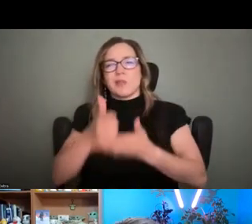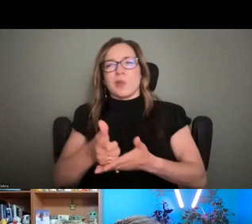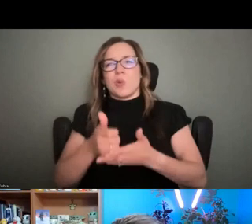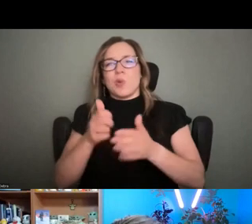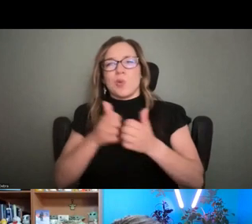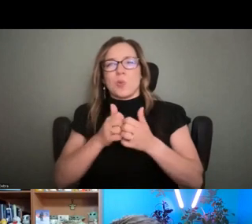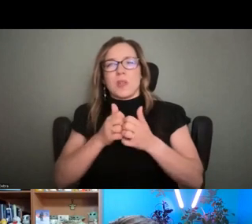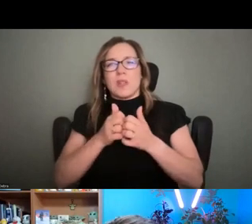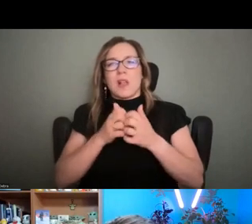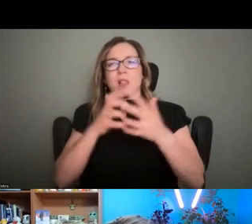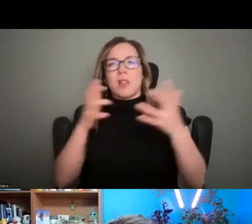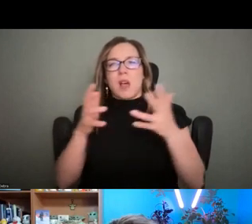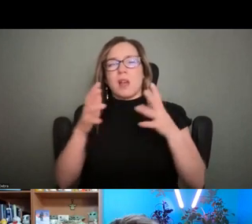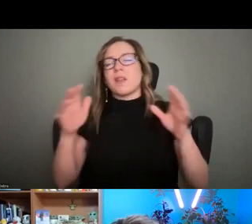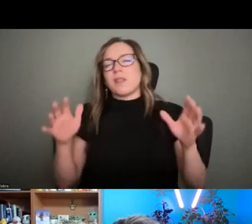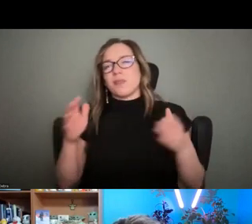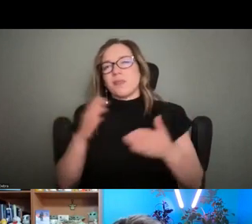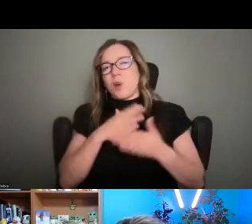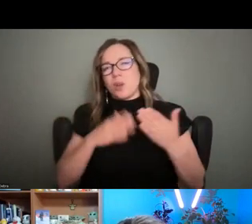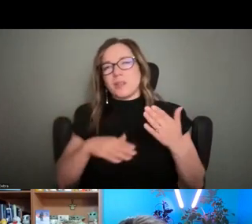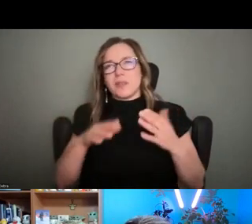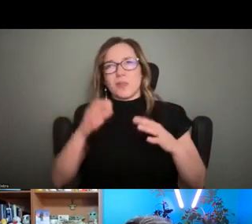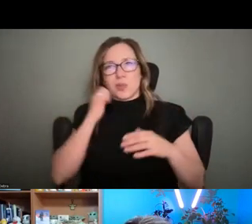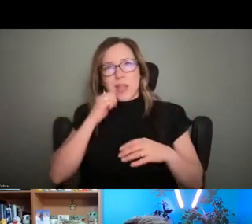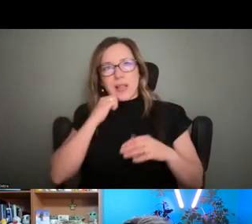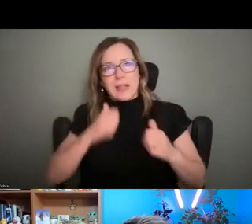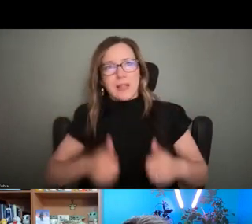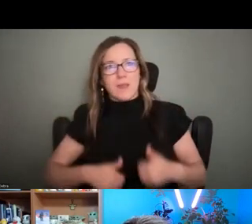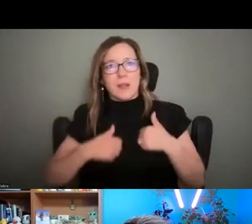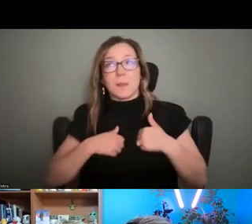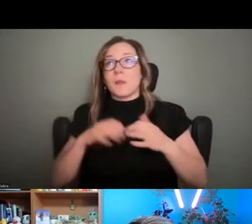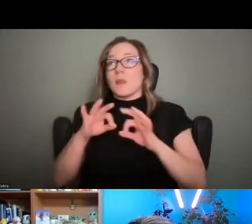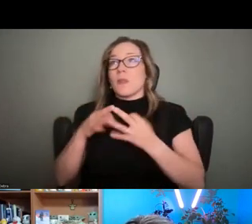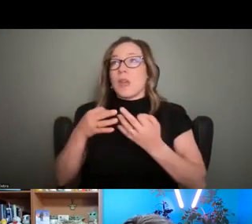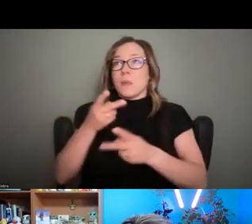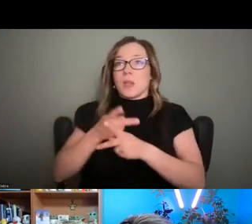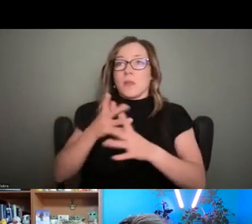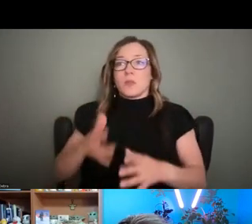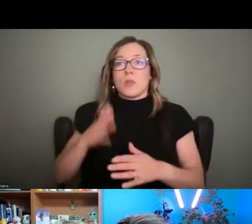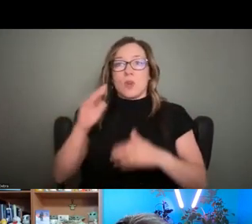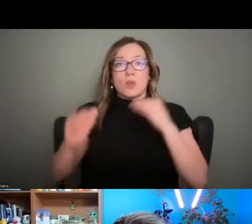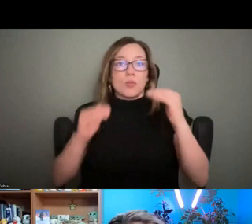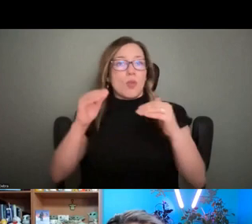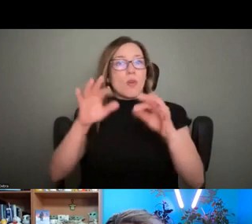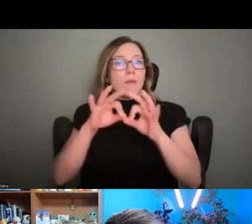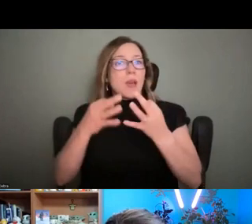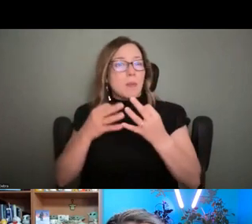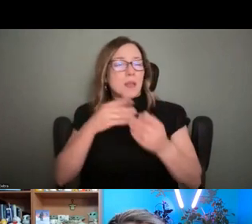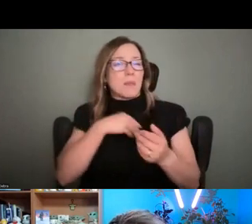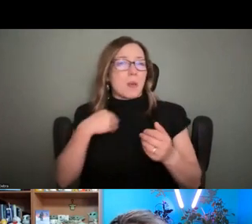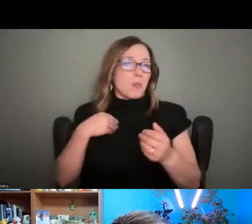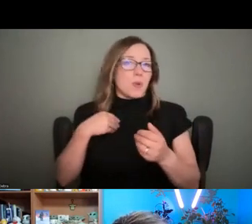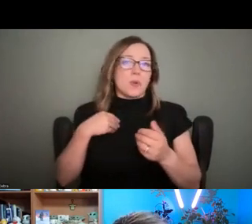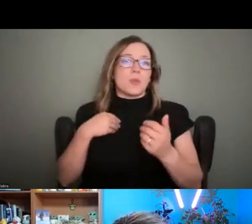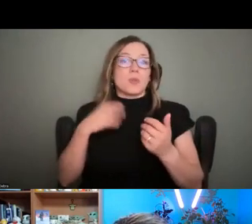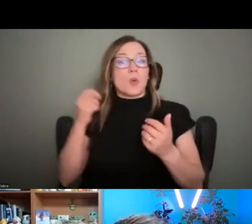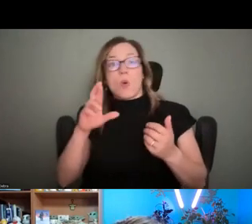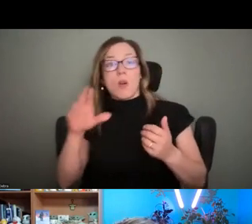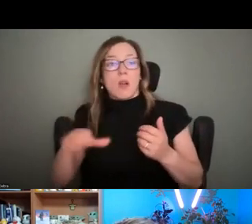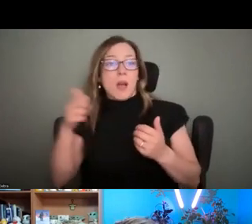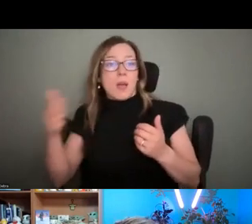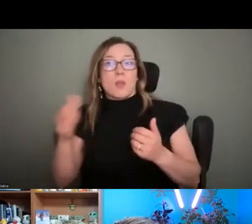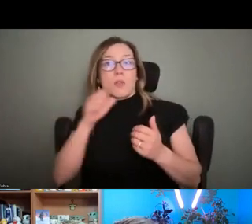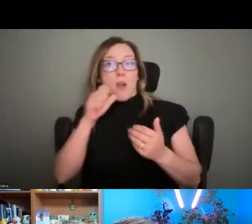instrumental activities of daily living. Family caregivers are adult family members who or other